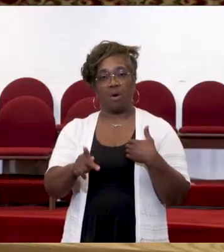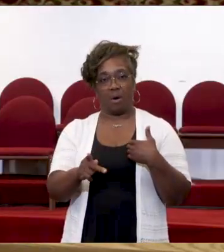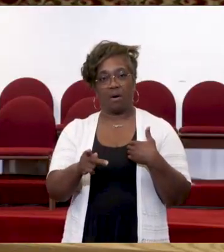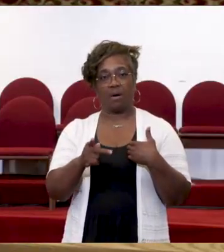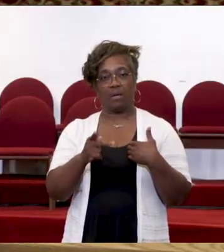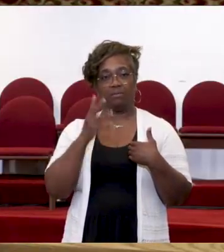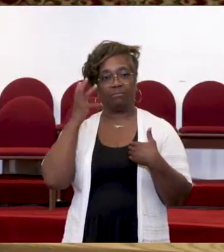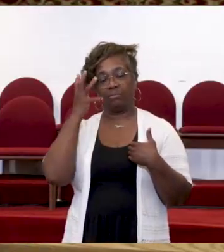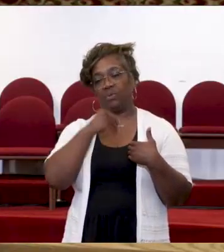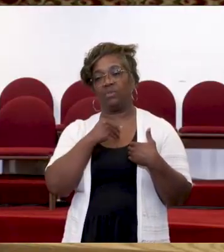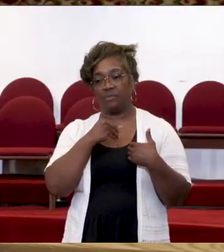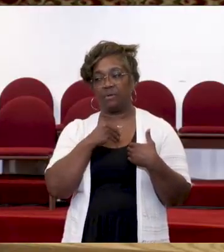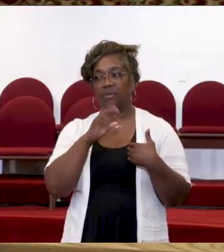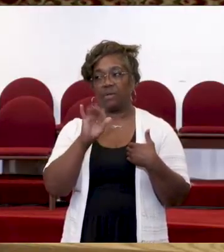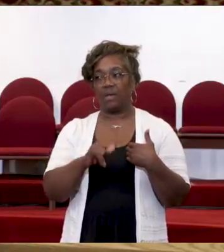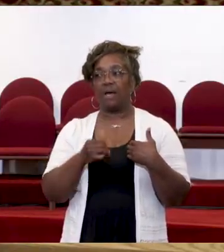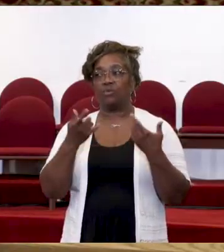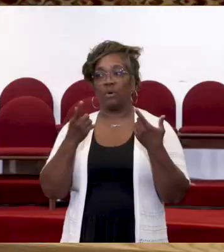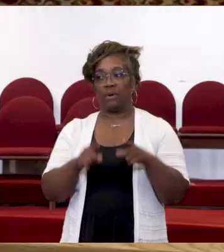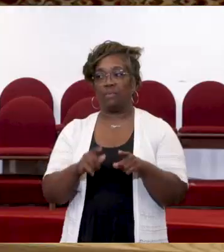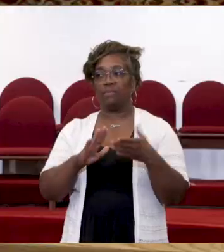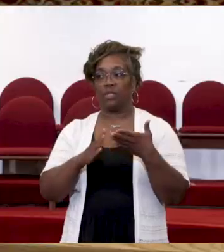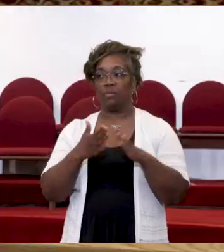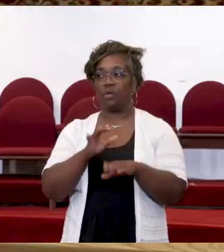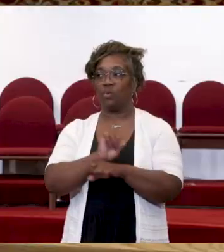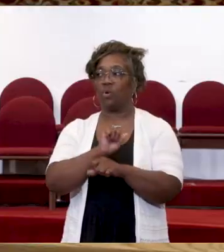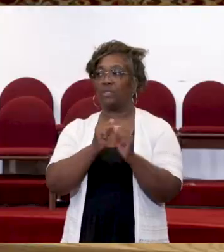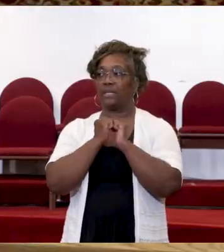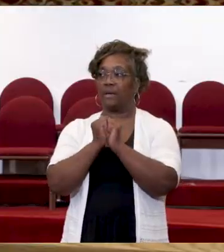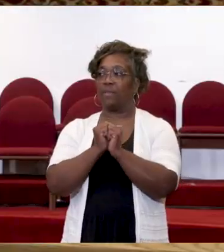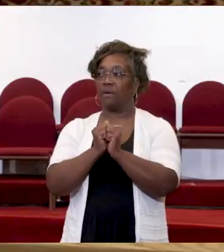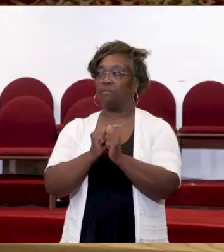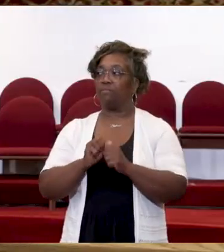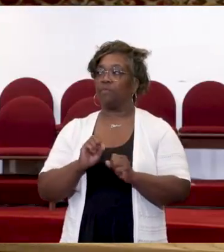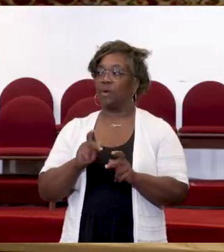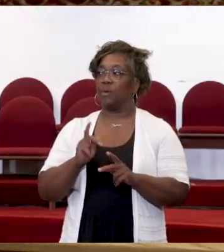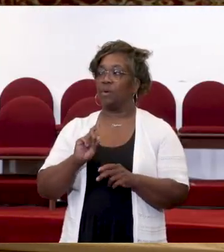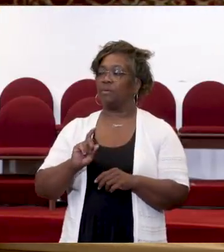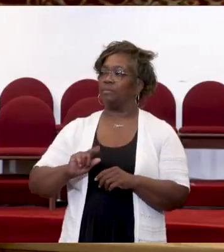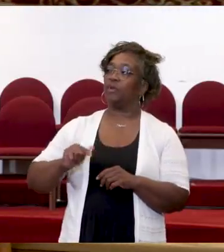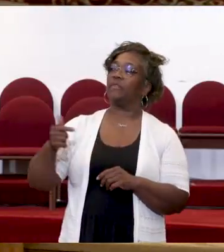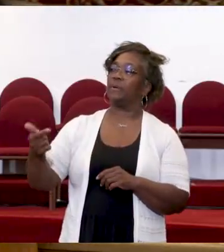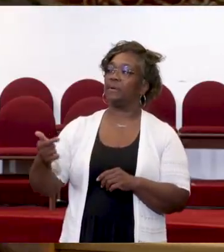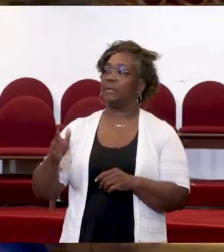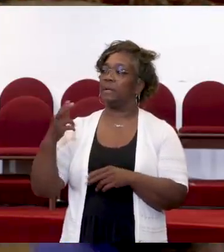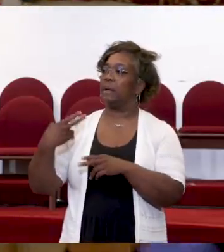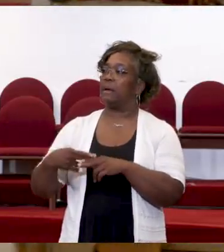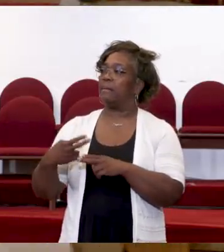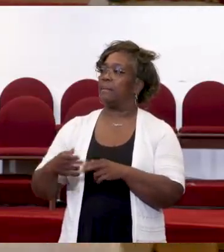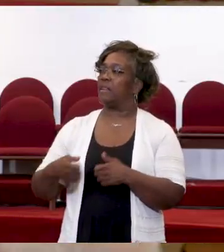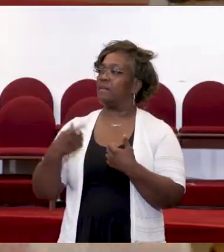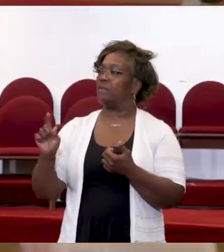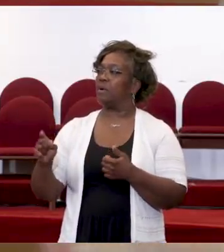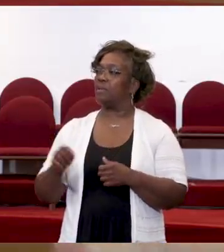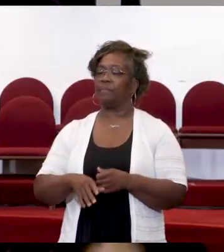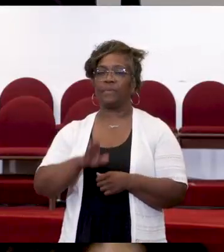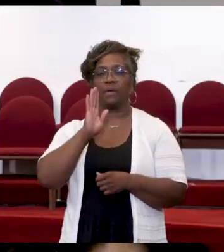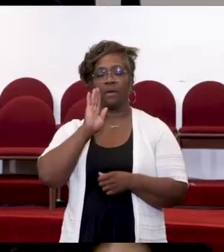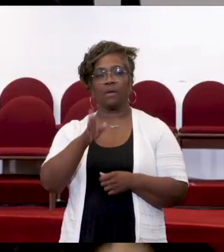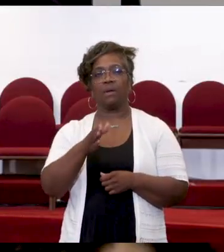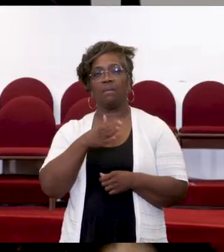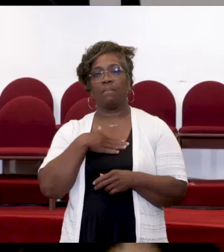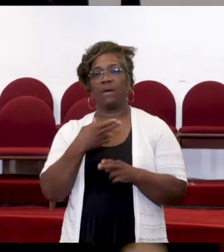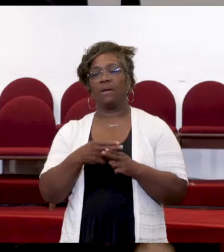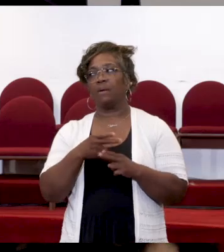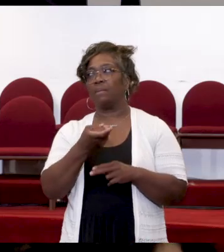So that's what happens when the community works together. Okay, are we over here? Go ahead. Tell us your name, what neighborhood you're from. Hi, my name's Dr.